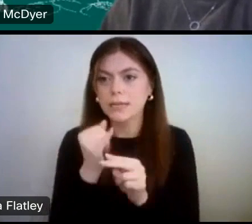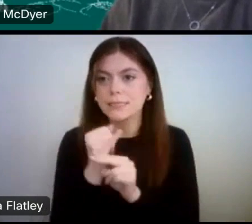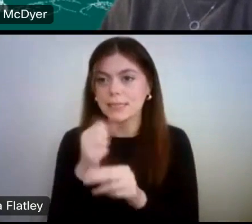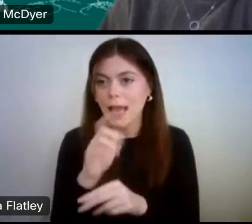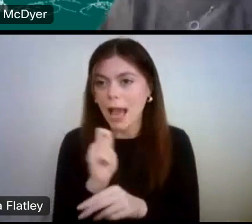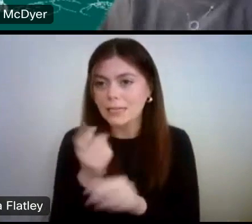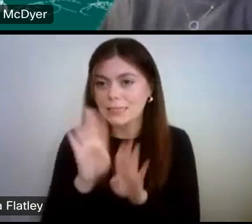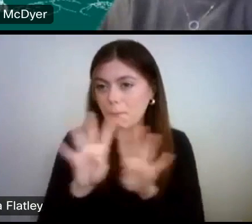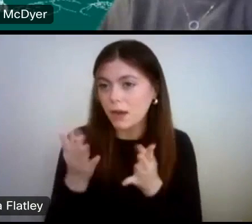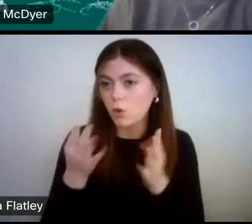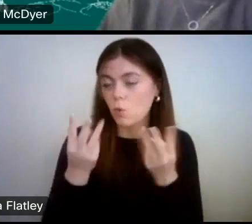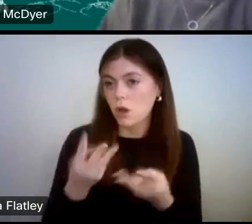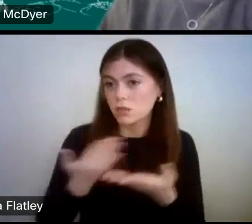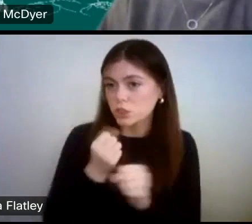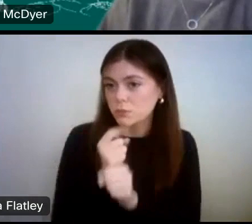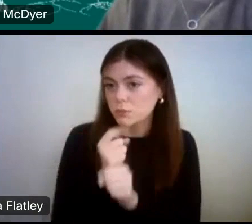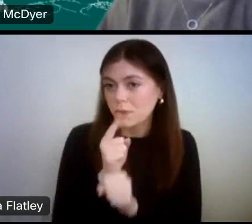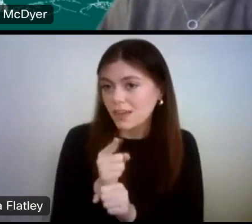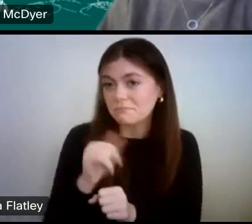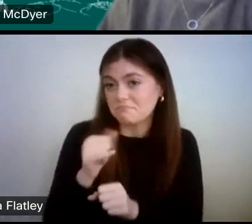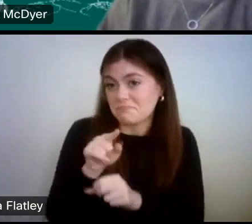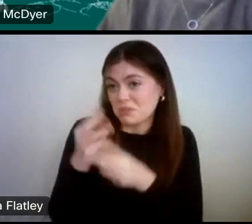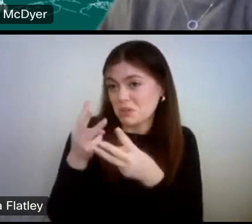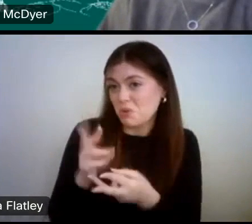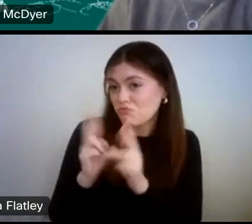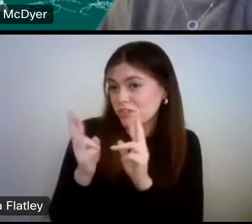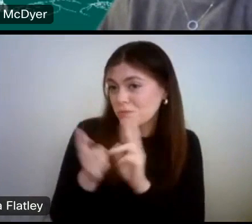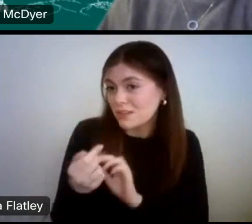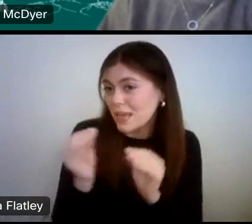you want to just maybe respond to that comment?